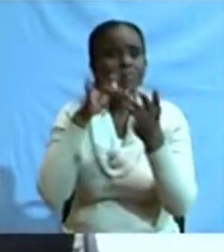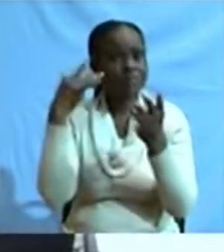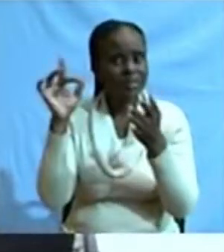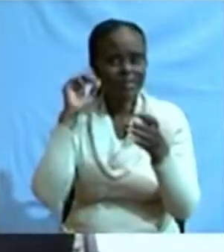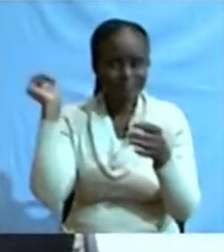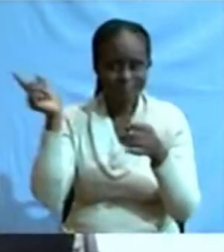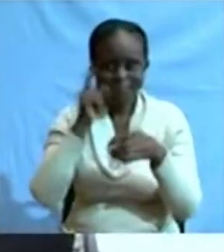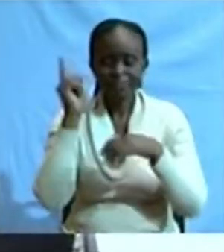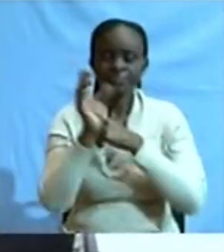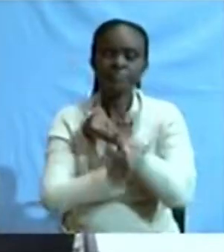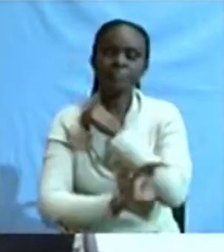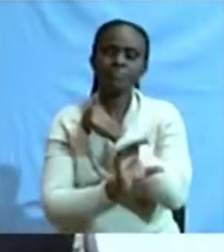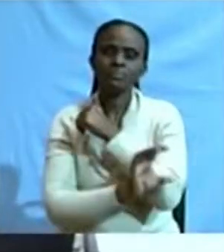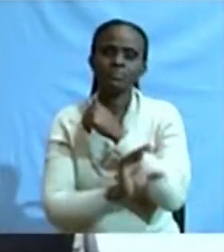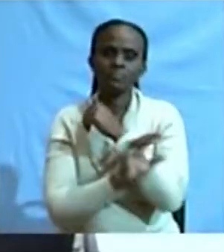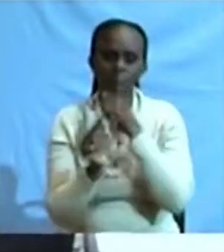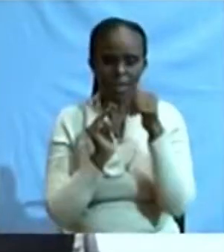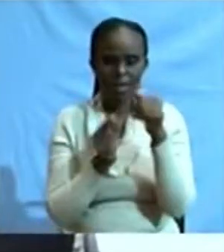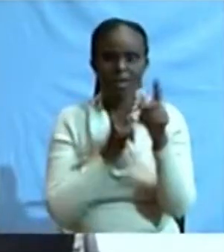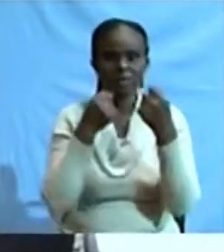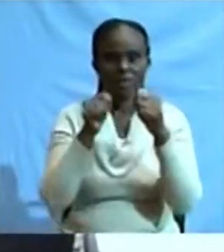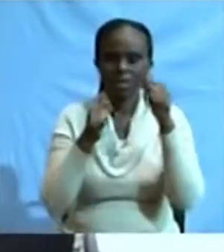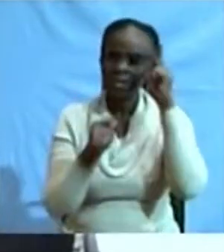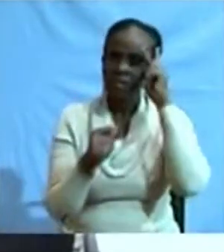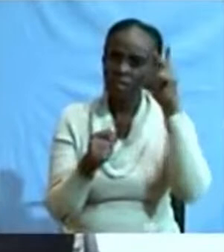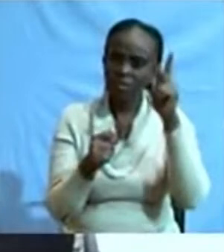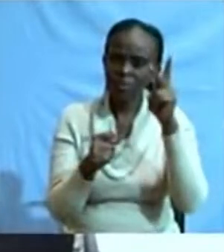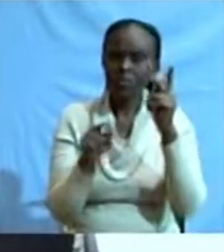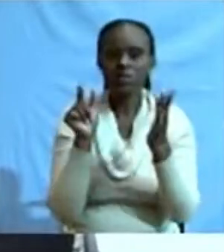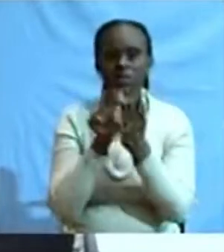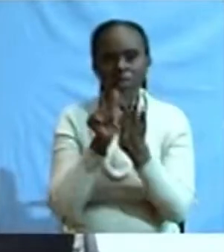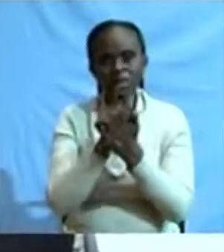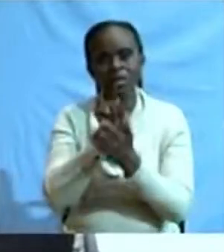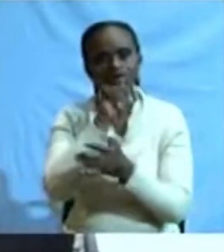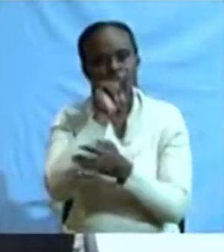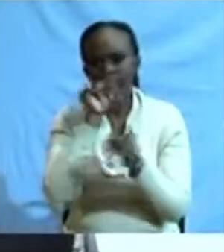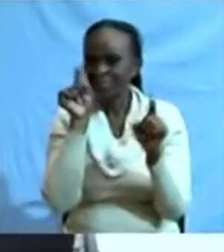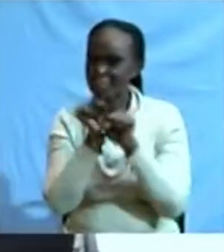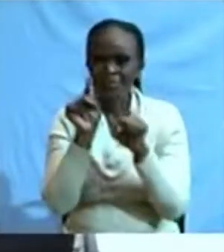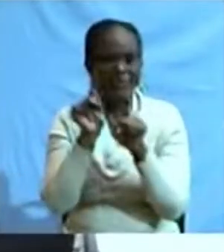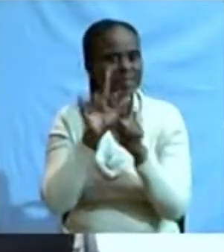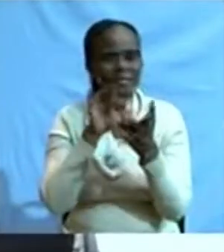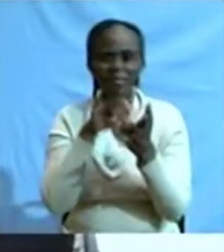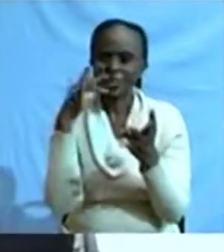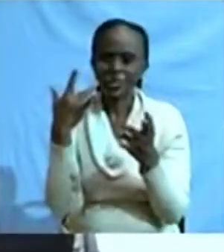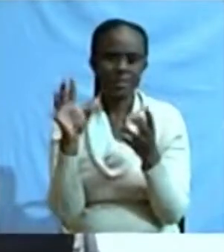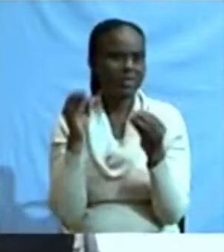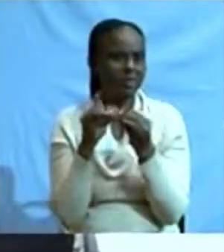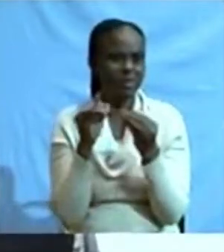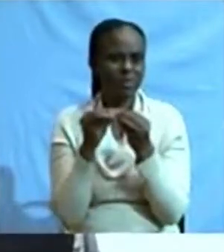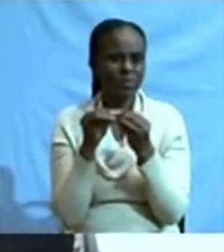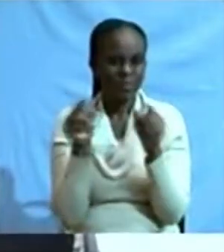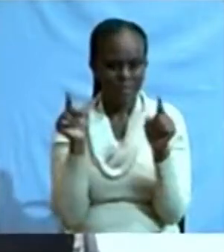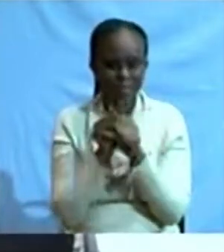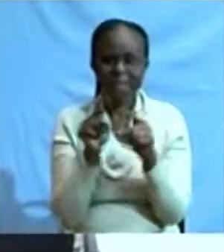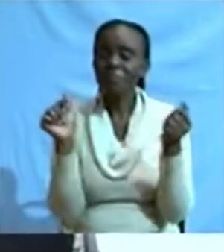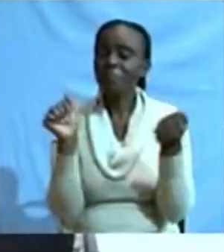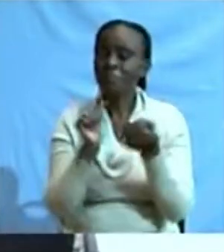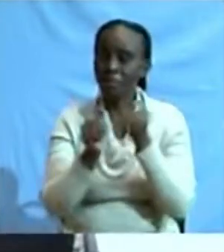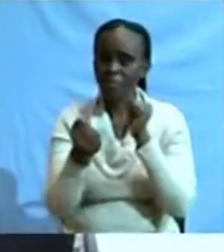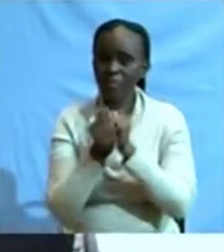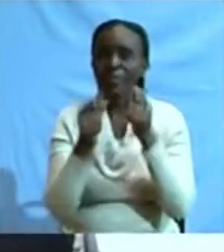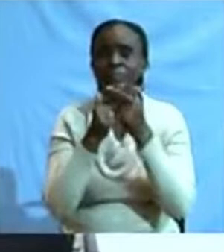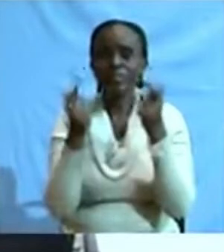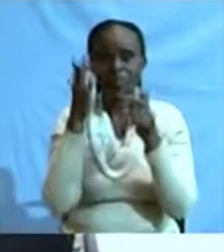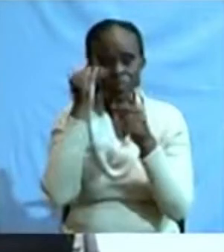country. We tried Kitwe, Lusaka, Livingstone, it was the most expensive. And it was disastrous because